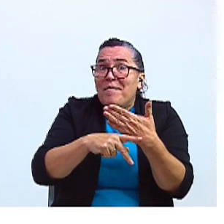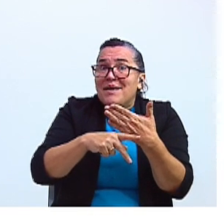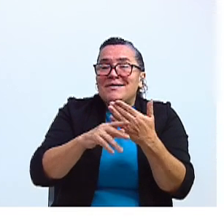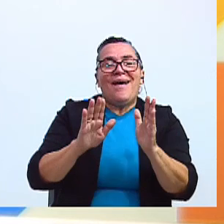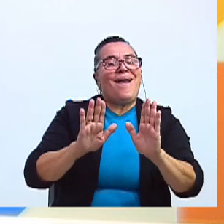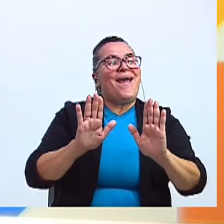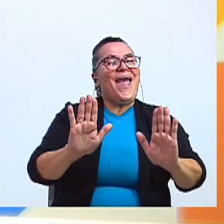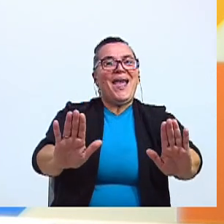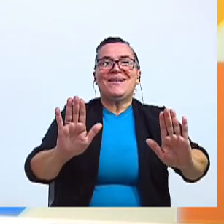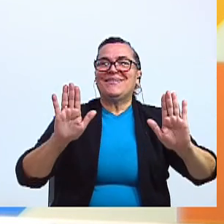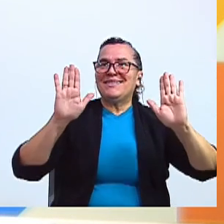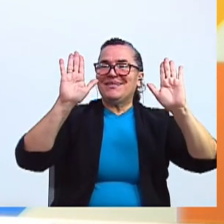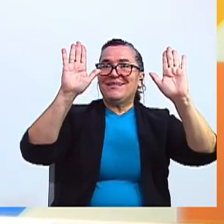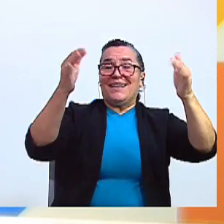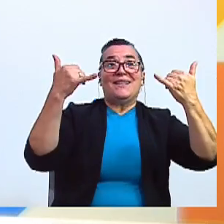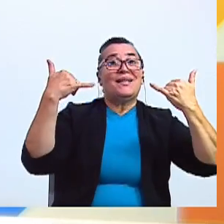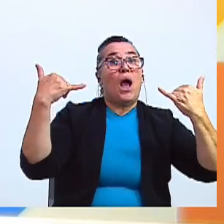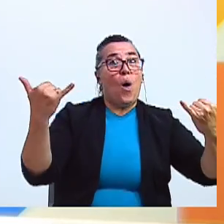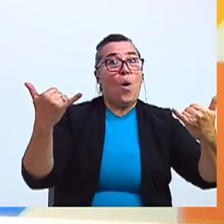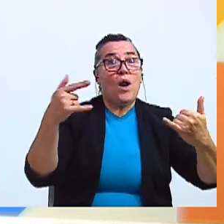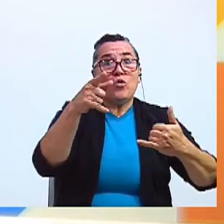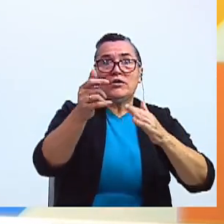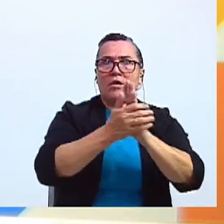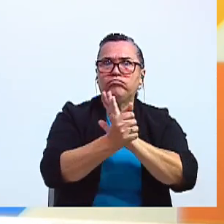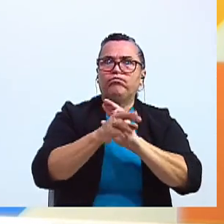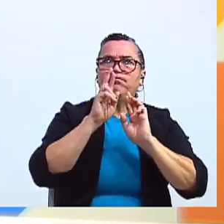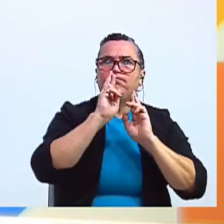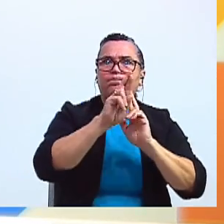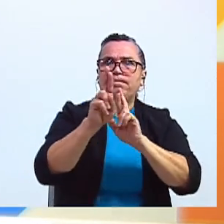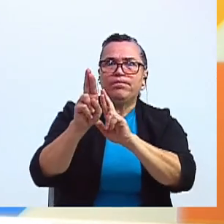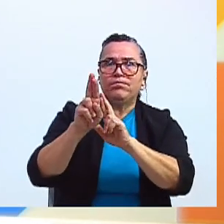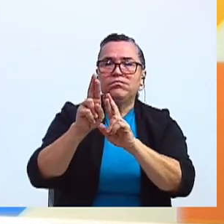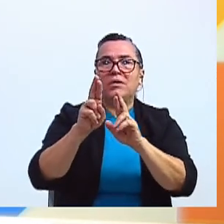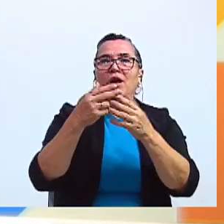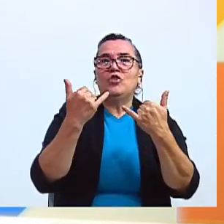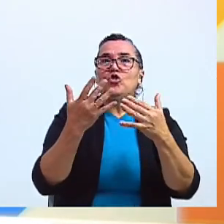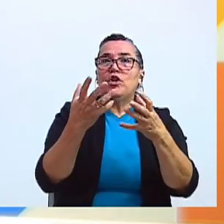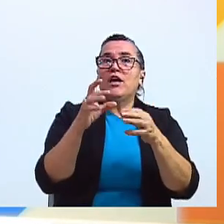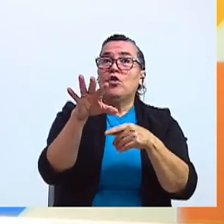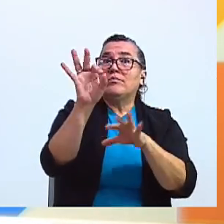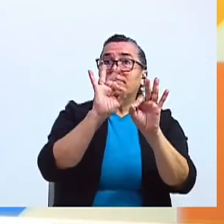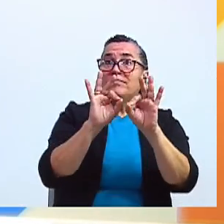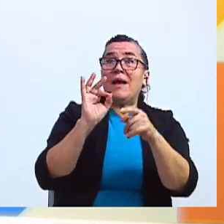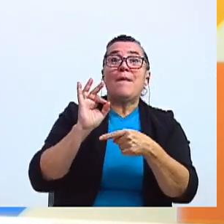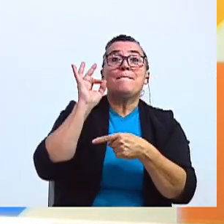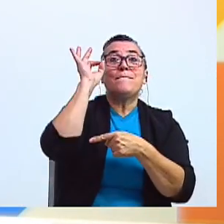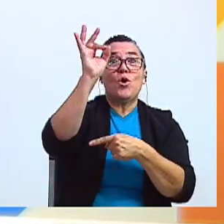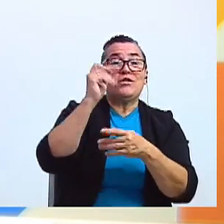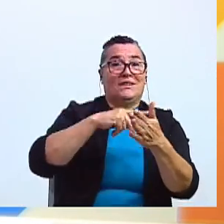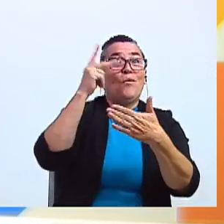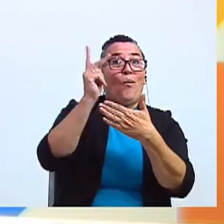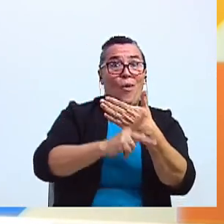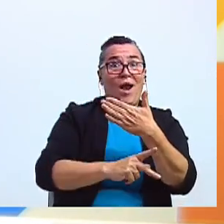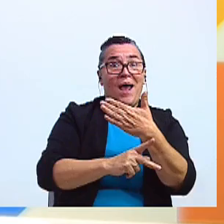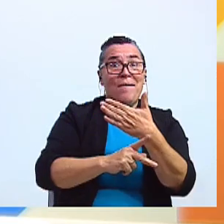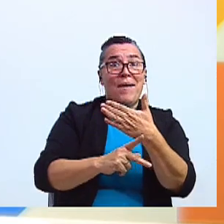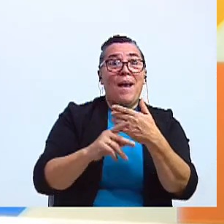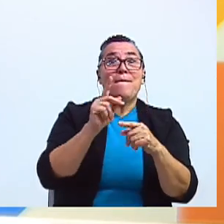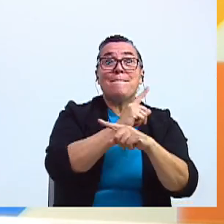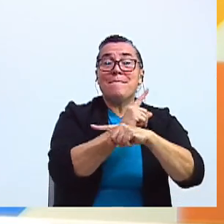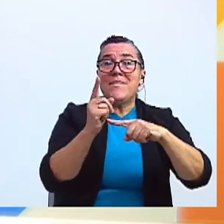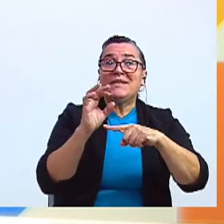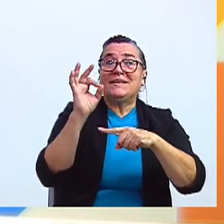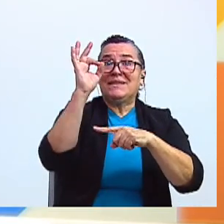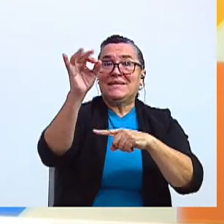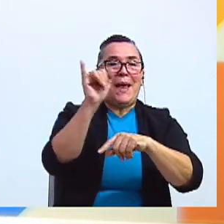Excellent, guys. Now that you were able to answer those questions, I want to invite you for the next program next week